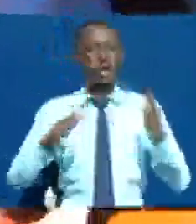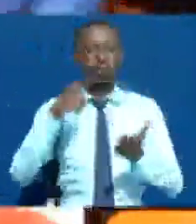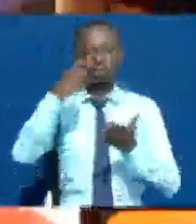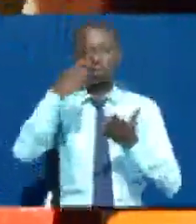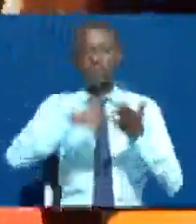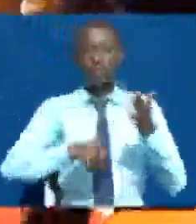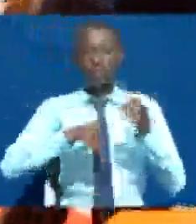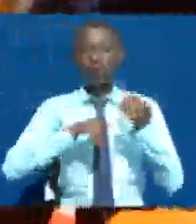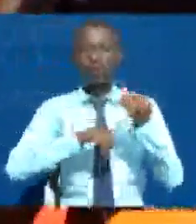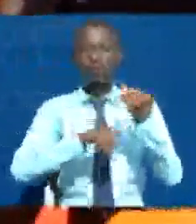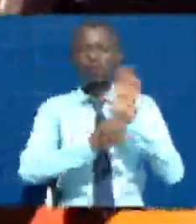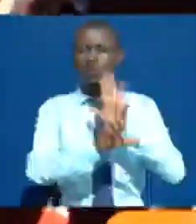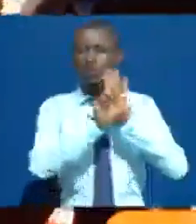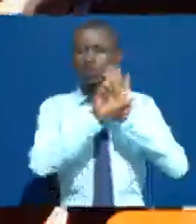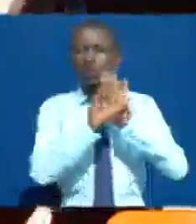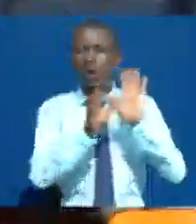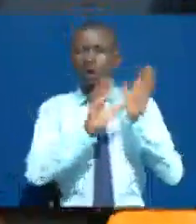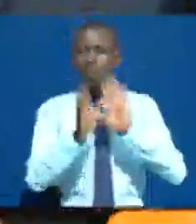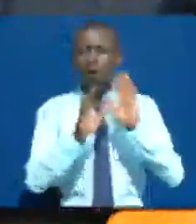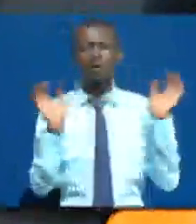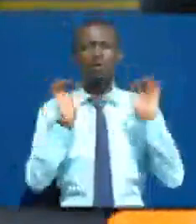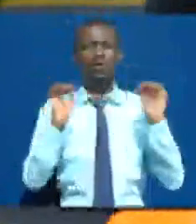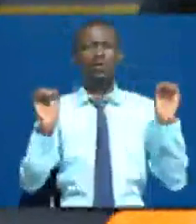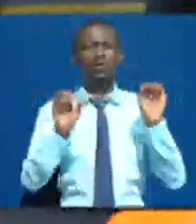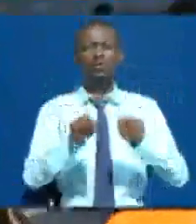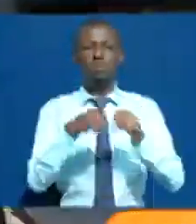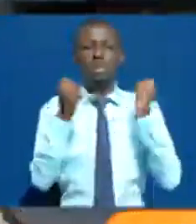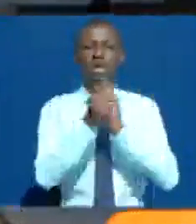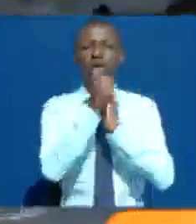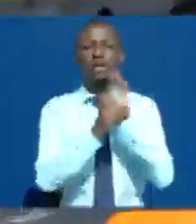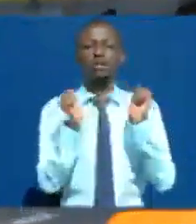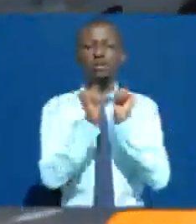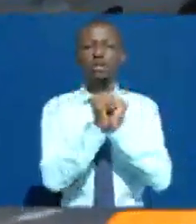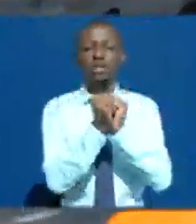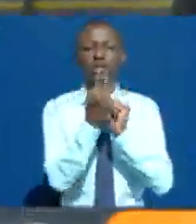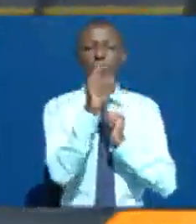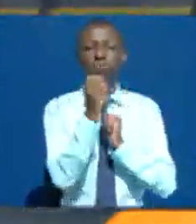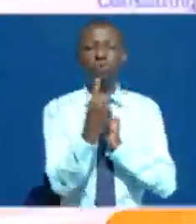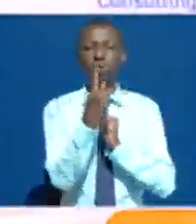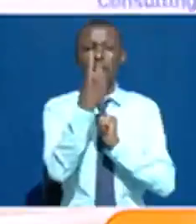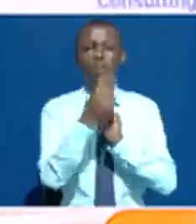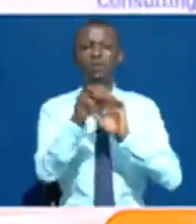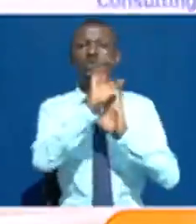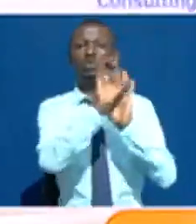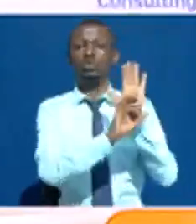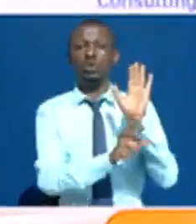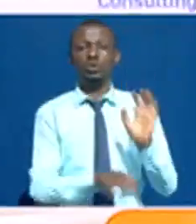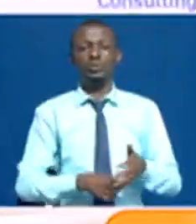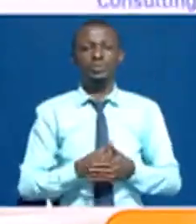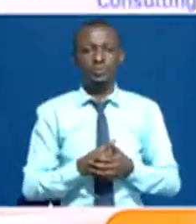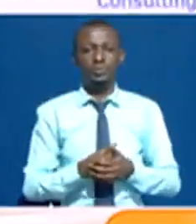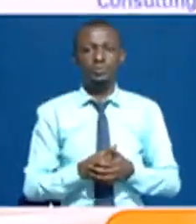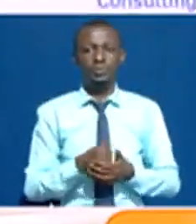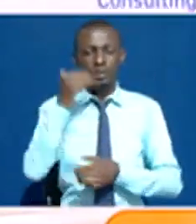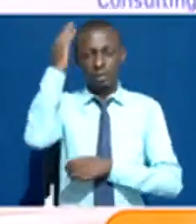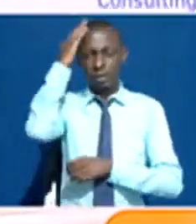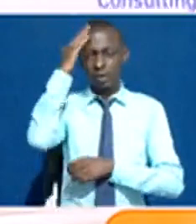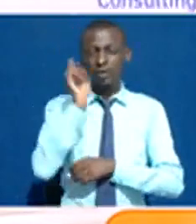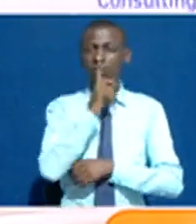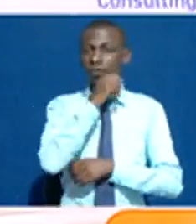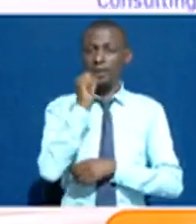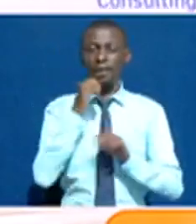comprehensive legal framework in violation of Article 10, 201 of the Constitution. I am aware that people